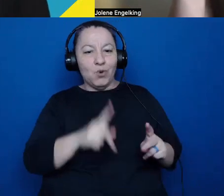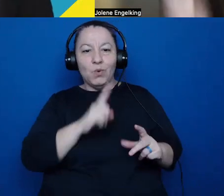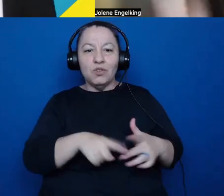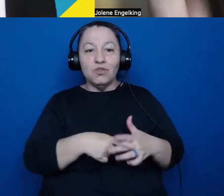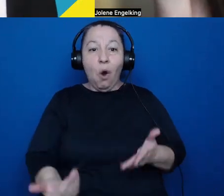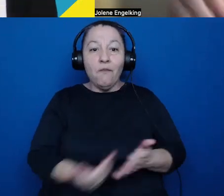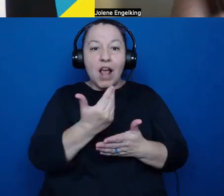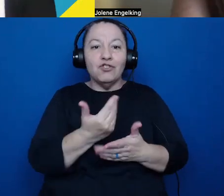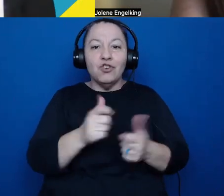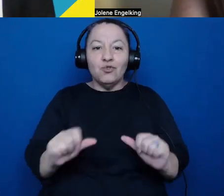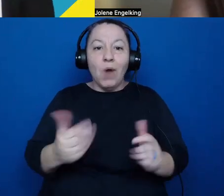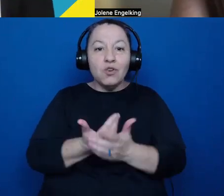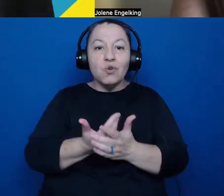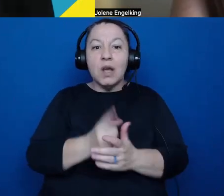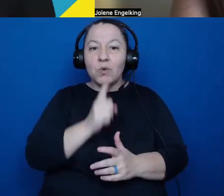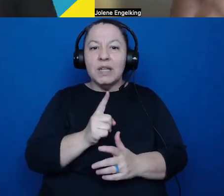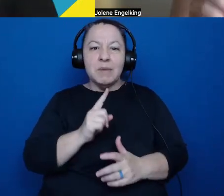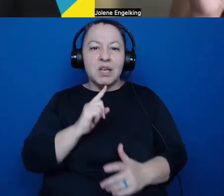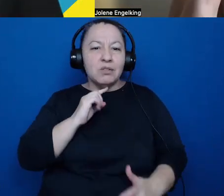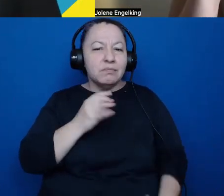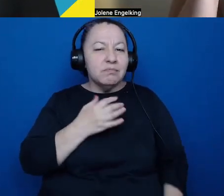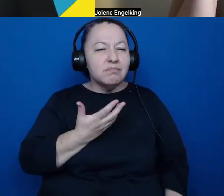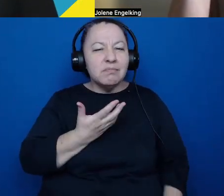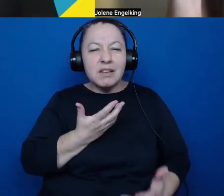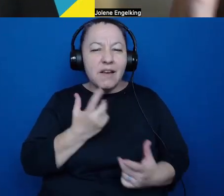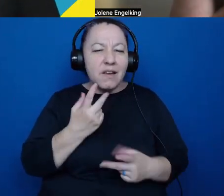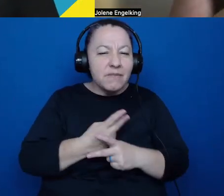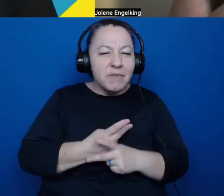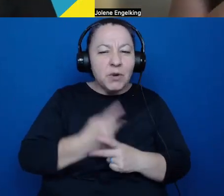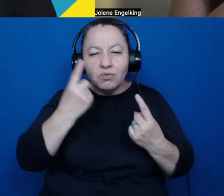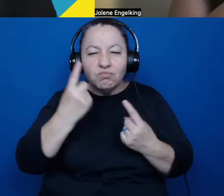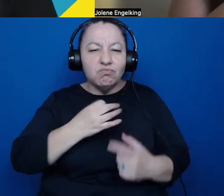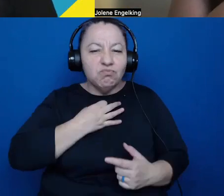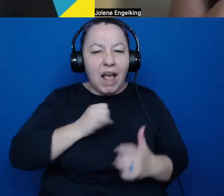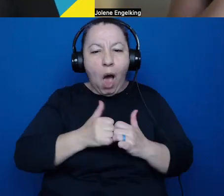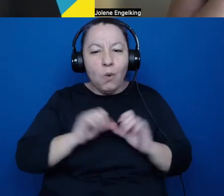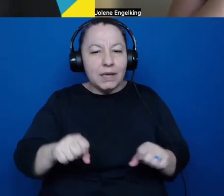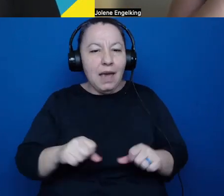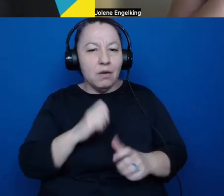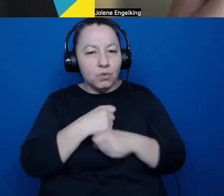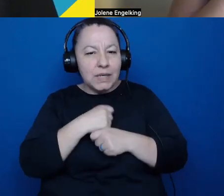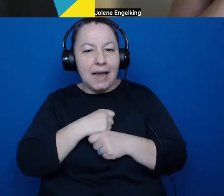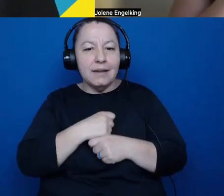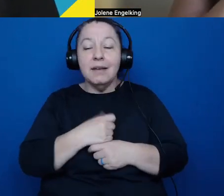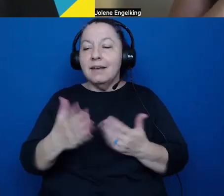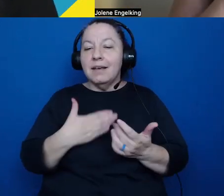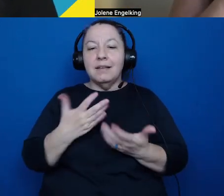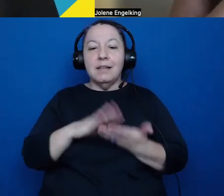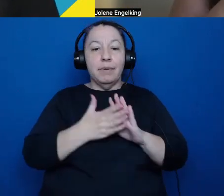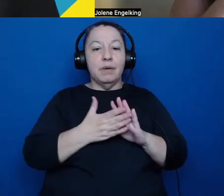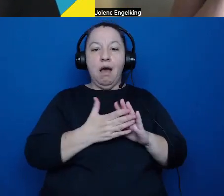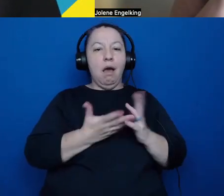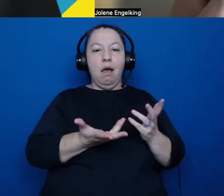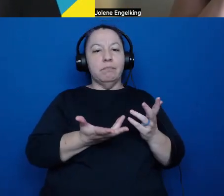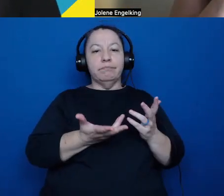be super curious. And I think that sometimes it's so easy to just fall back into the old ways. Oh, we've done the same event the same way for the